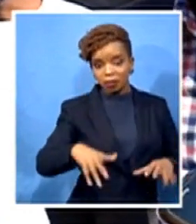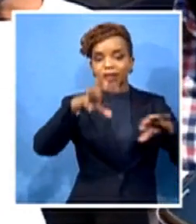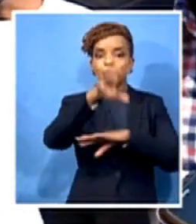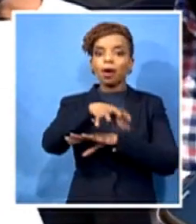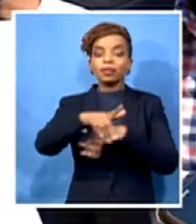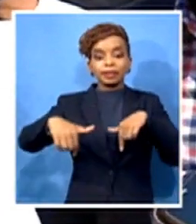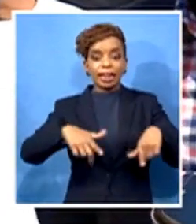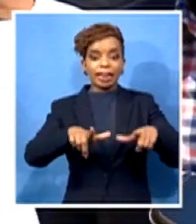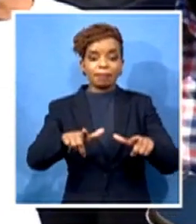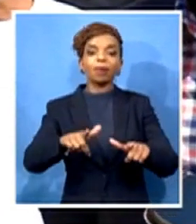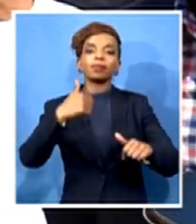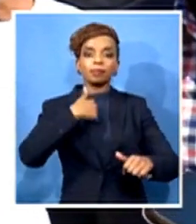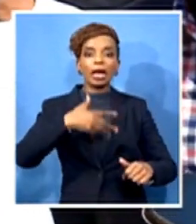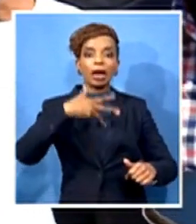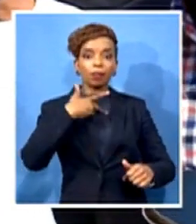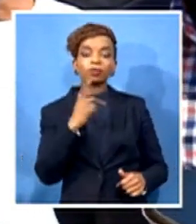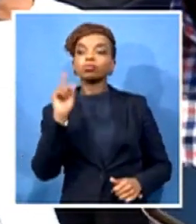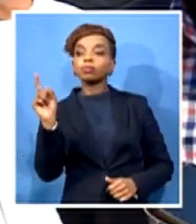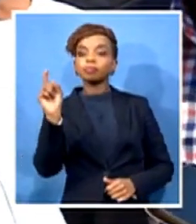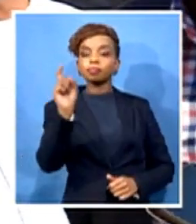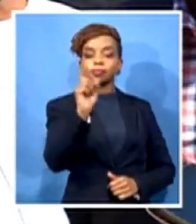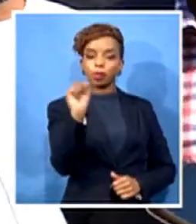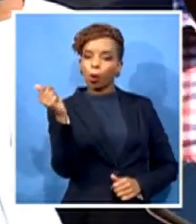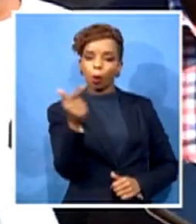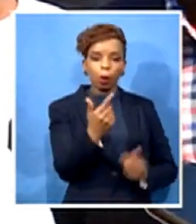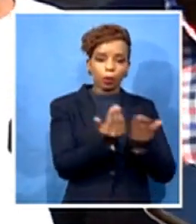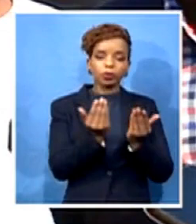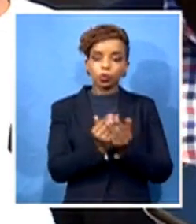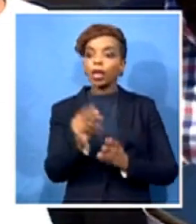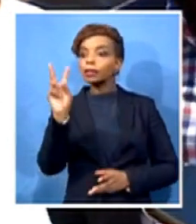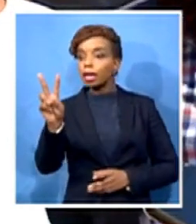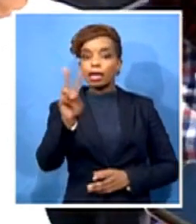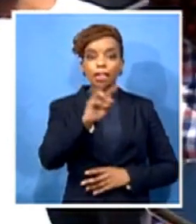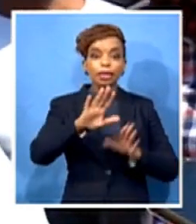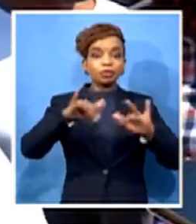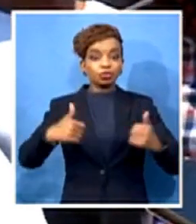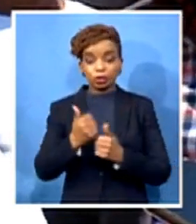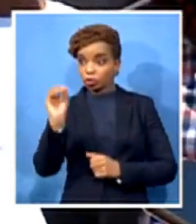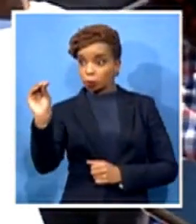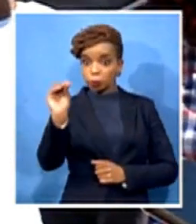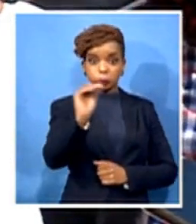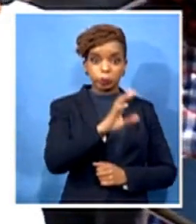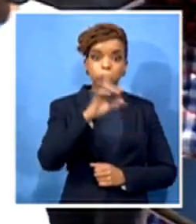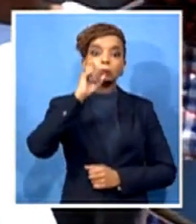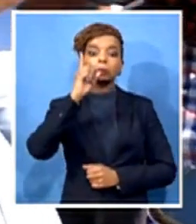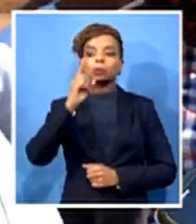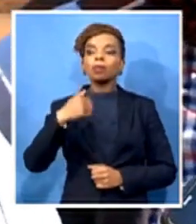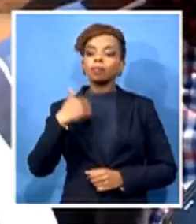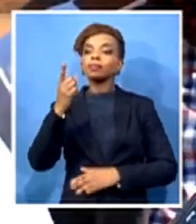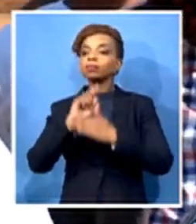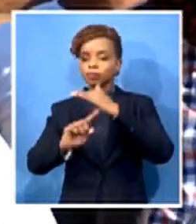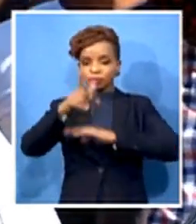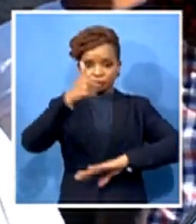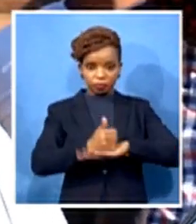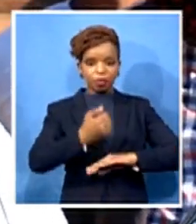be able to experience their challenges. And when I go and sit down in my office, I would know what to address. And also, I mean, speaking